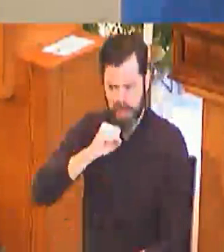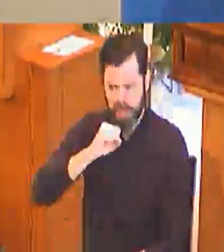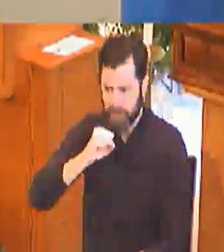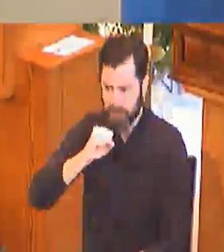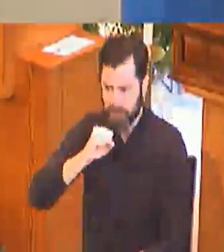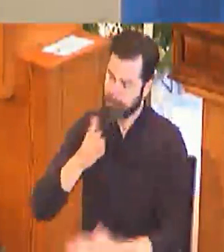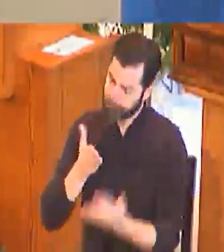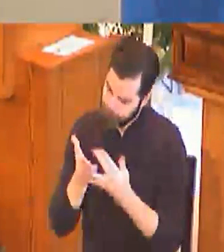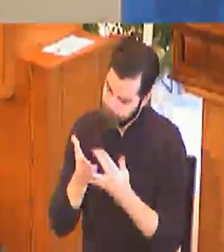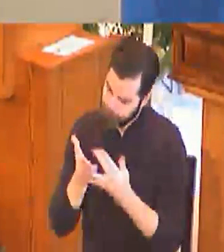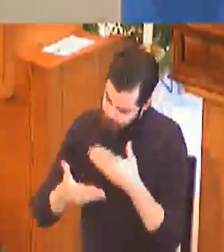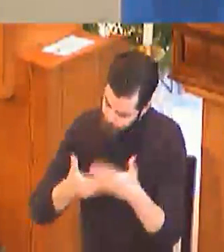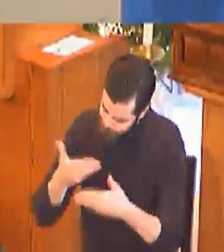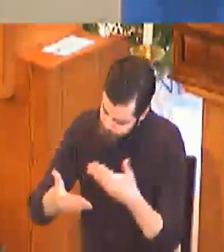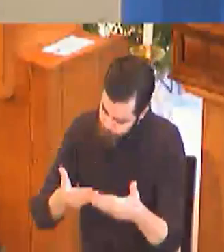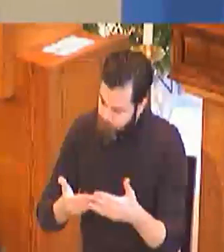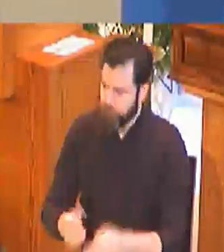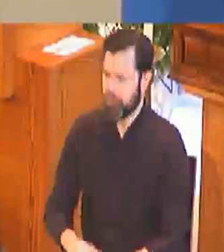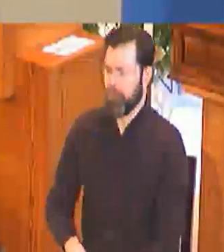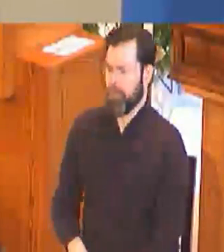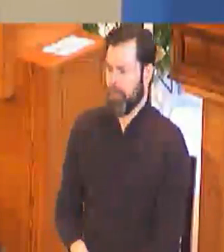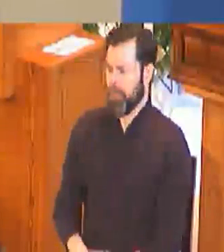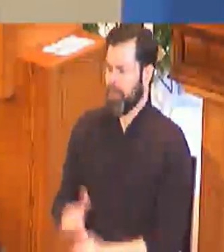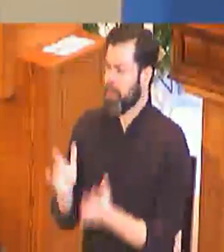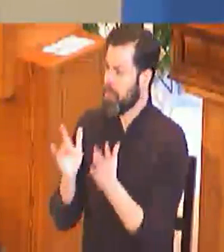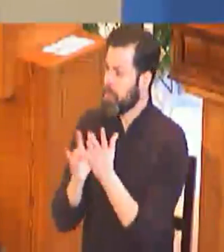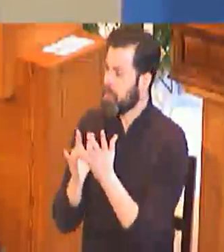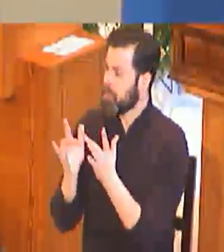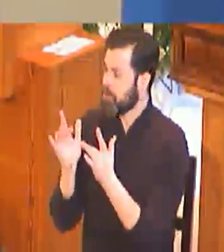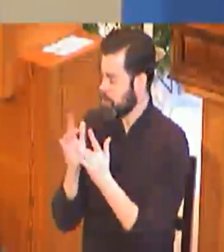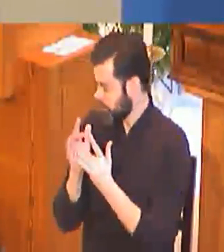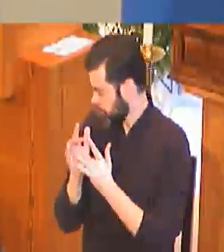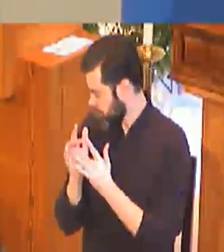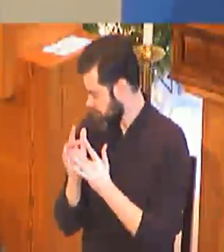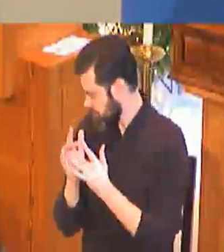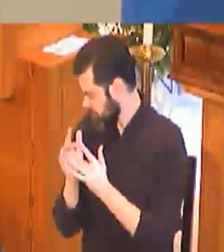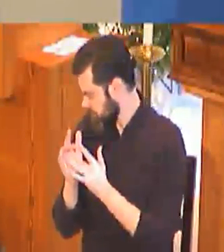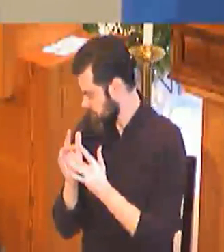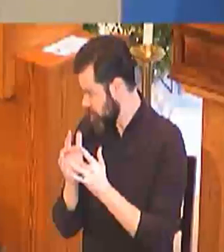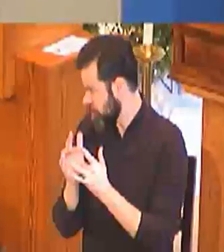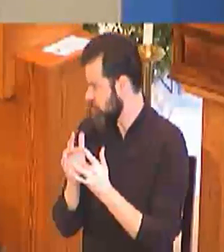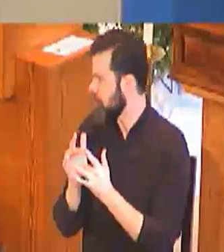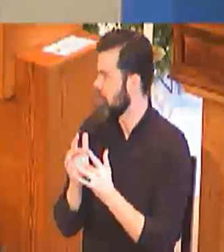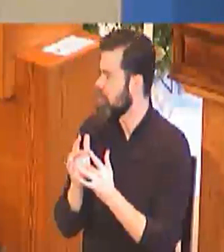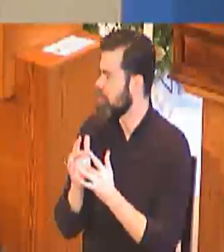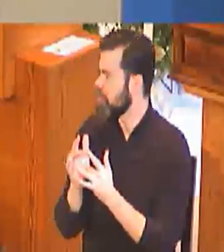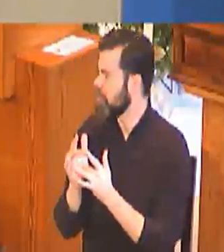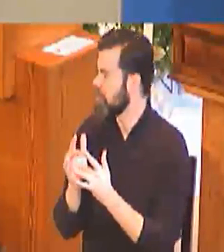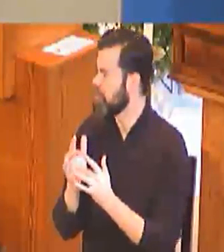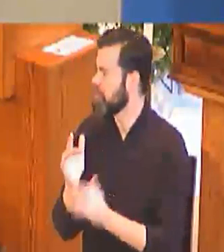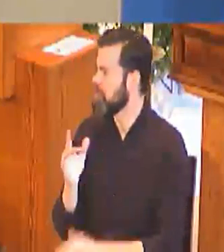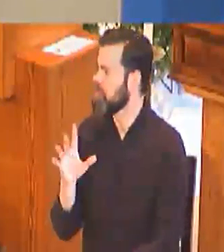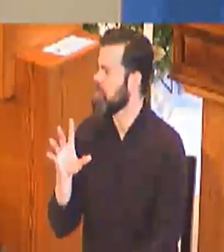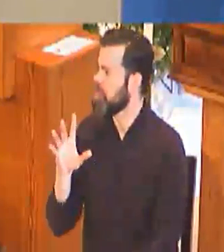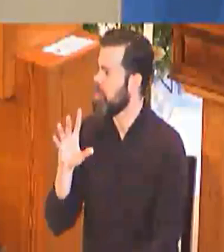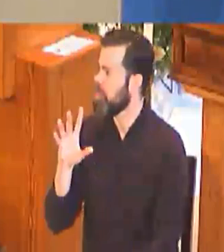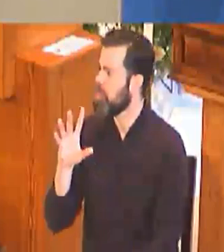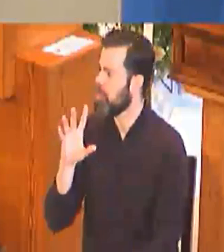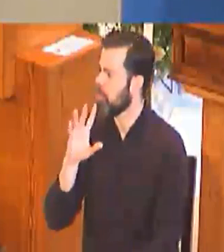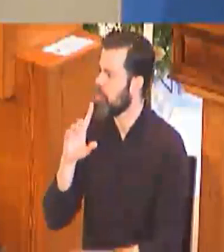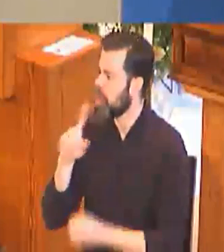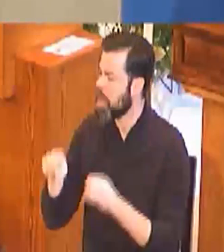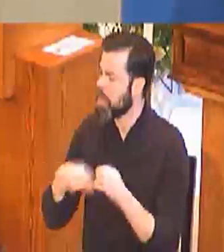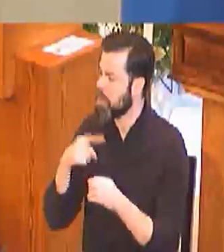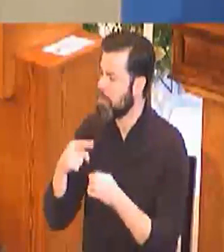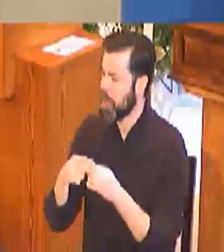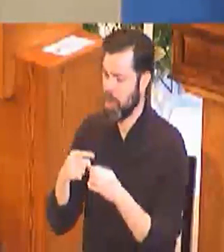Jesus has had a reference to putting new wine into new wineskins. Because when we put new wine